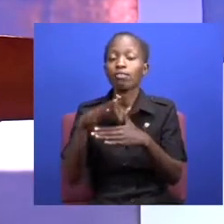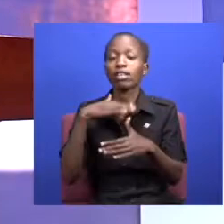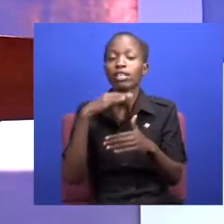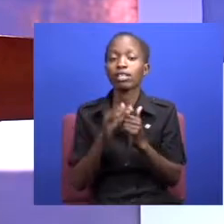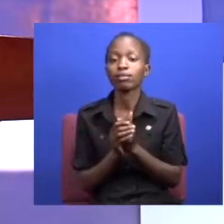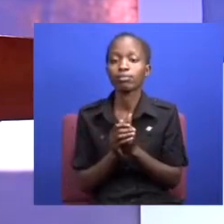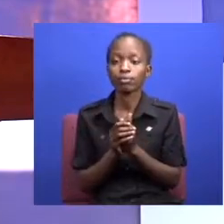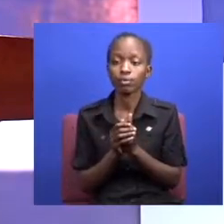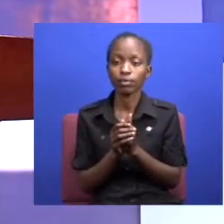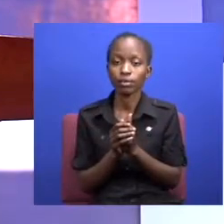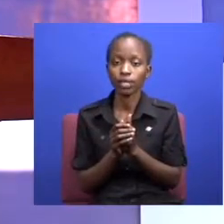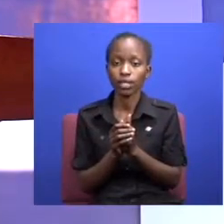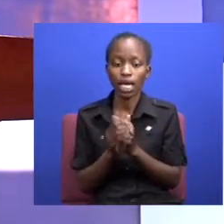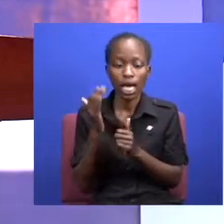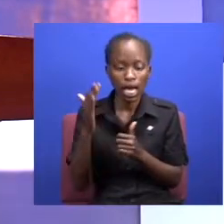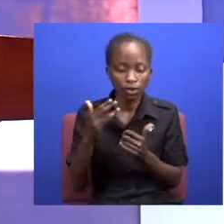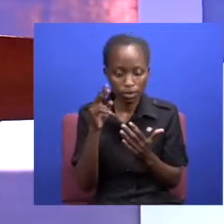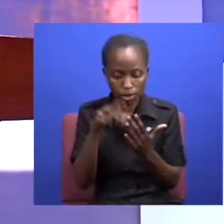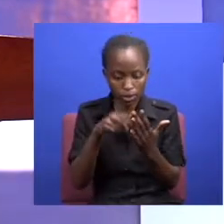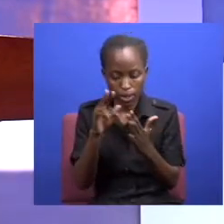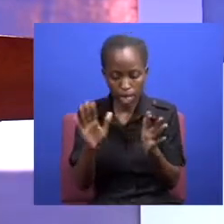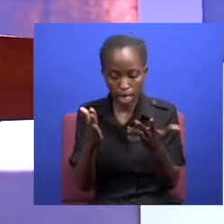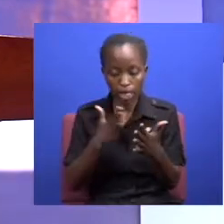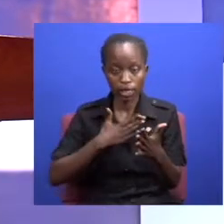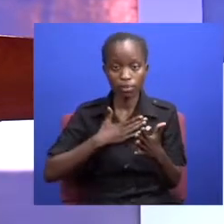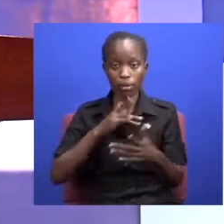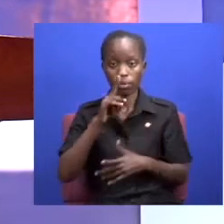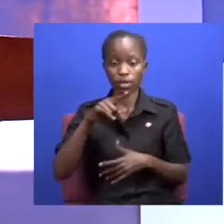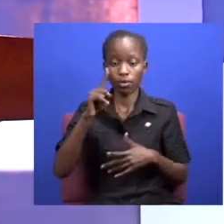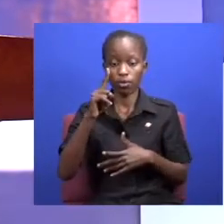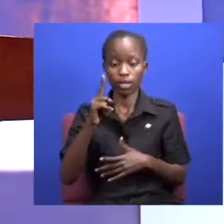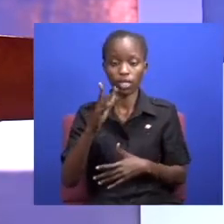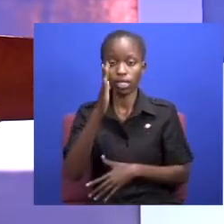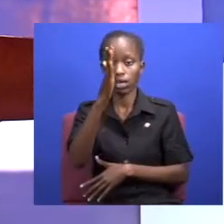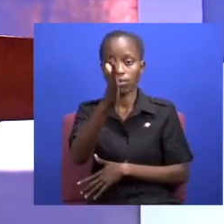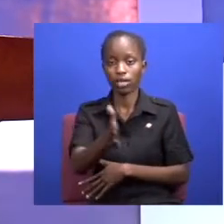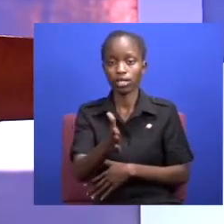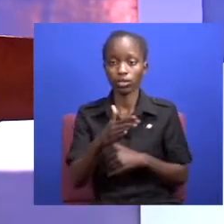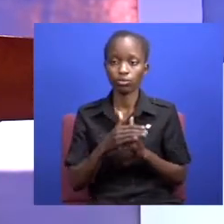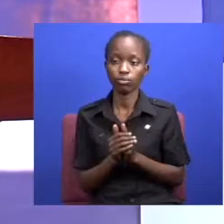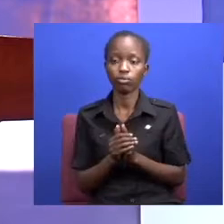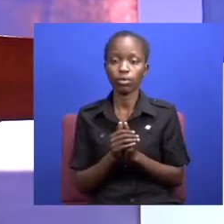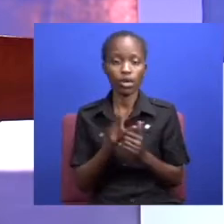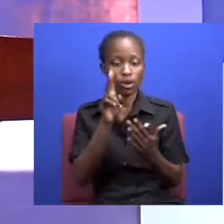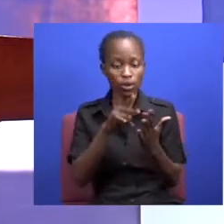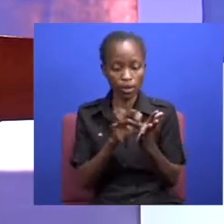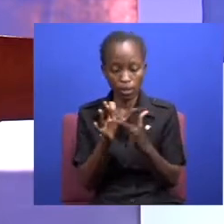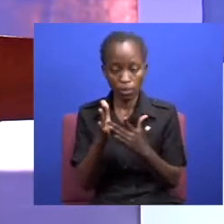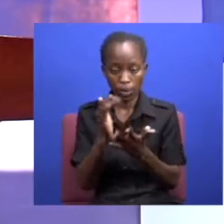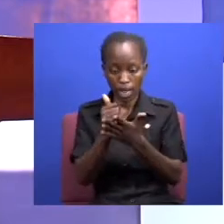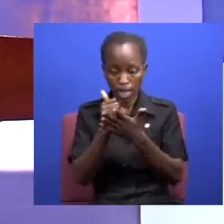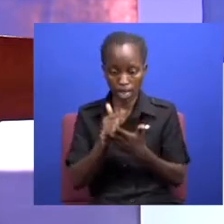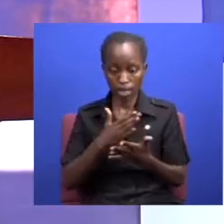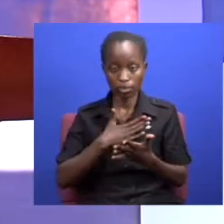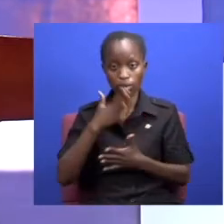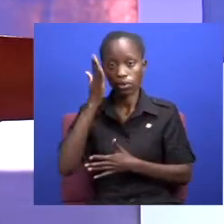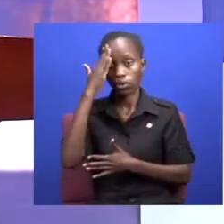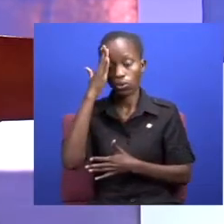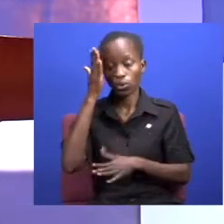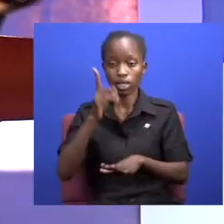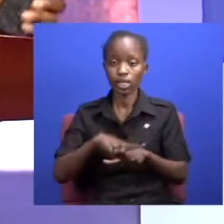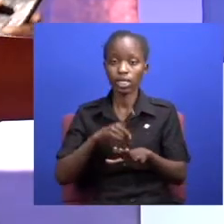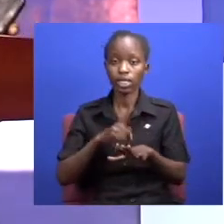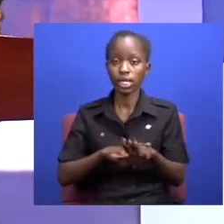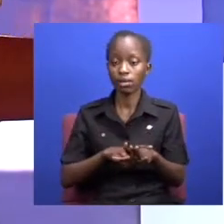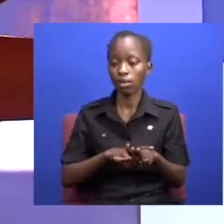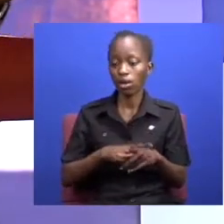the scriptures encourages me that I'm on the right path. The daily engagement of scriptures helps me to know when I